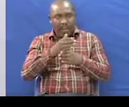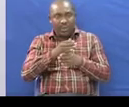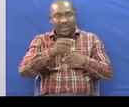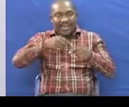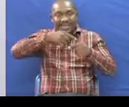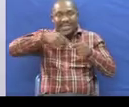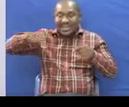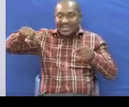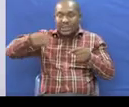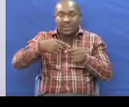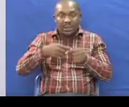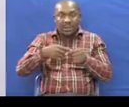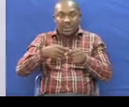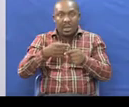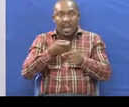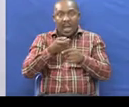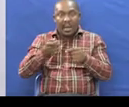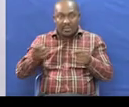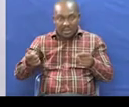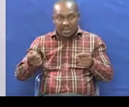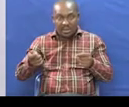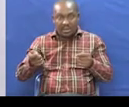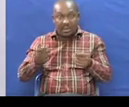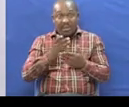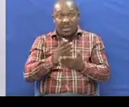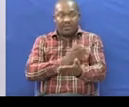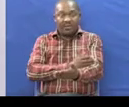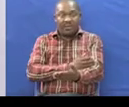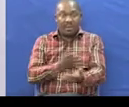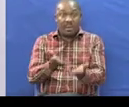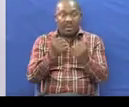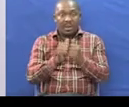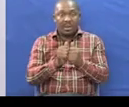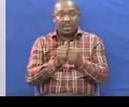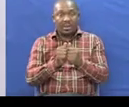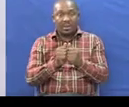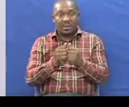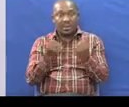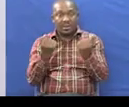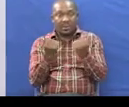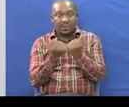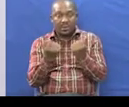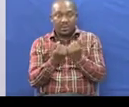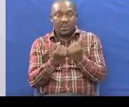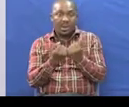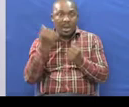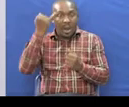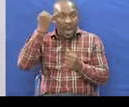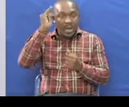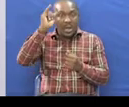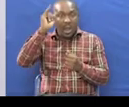elements? Before defining what is transition elements, let us extract idea from